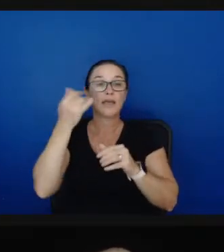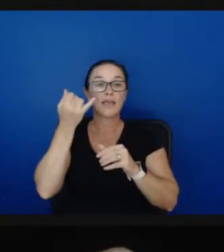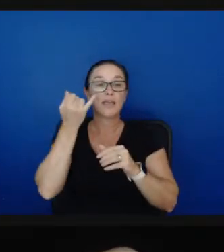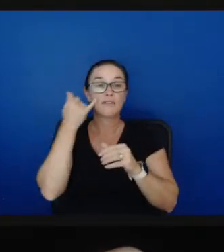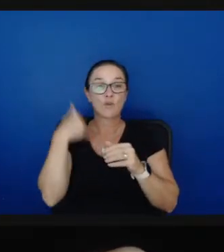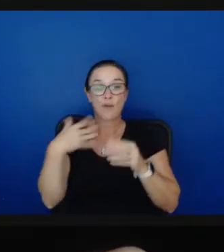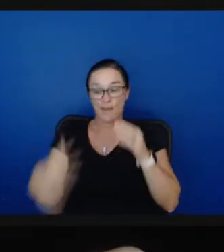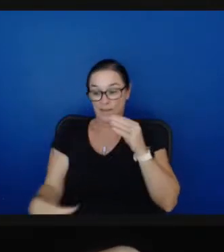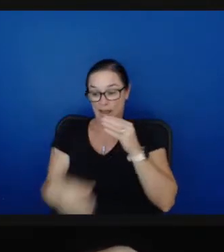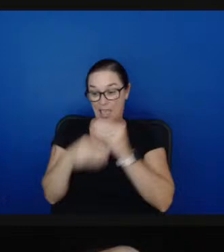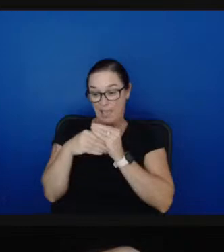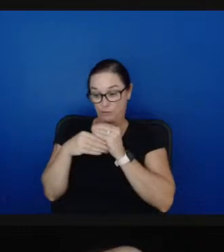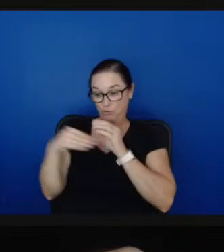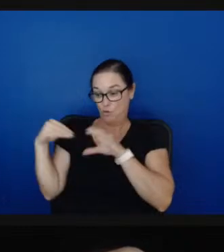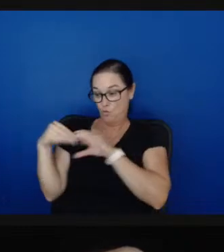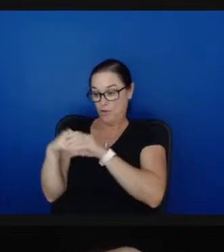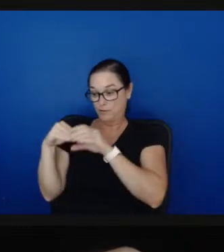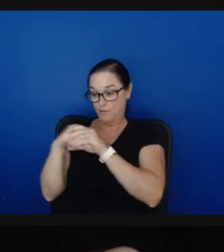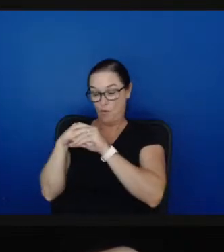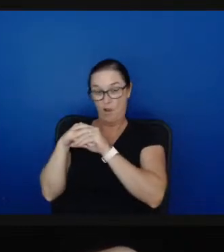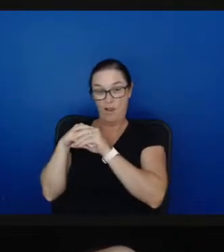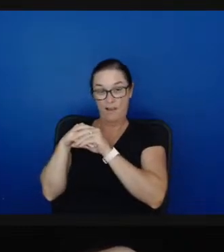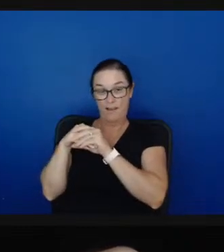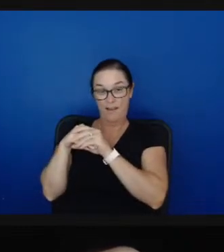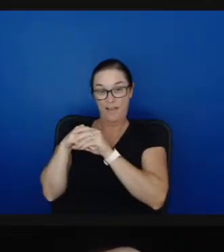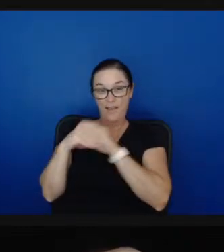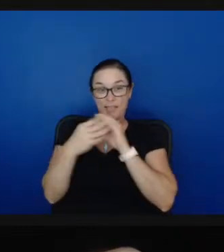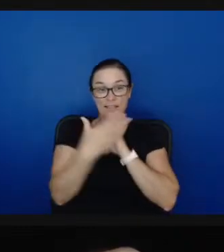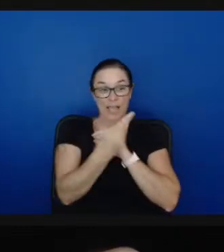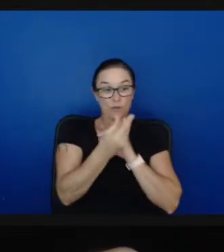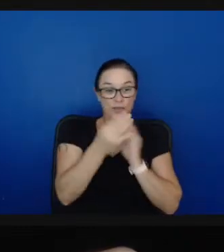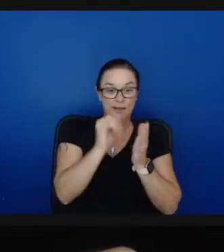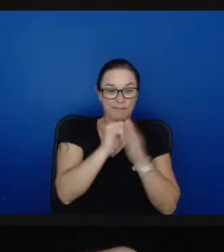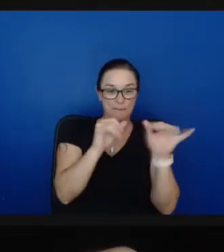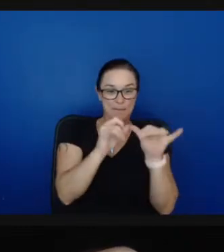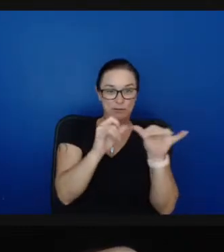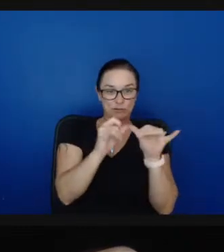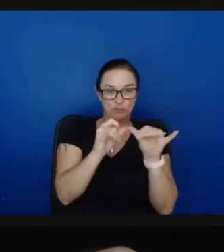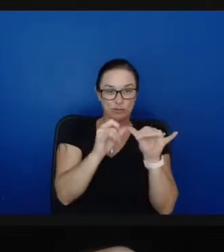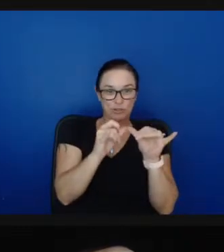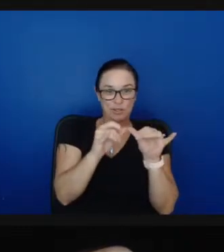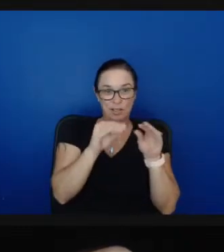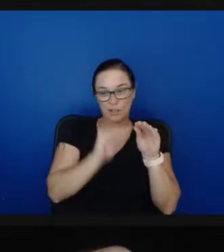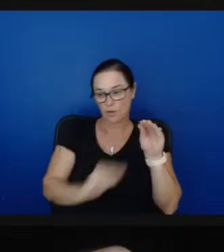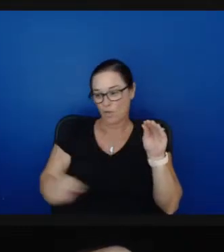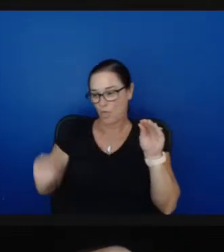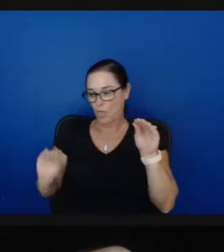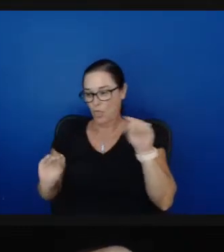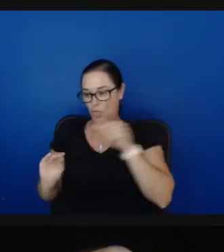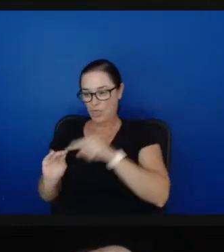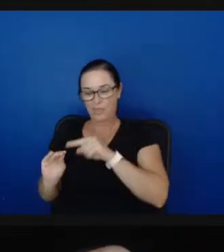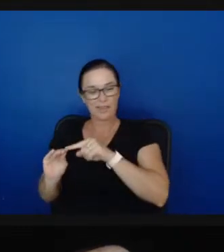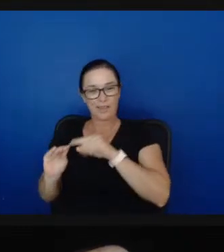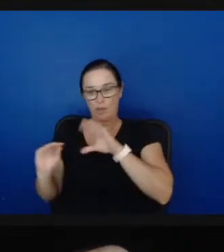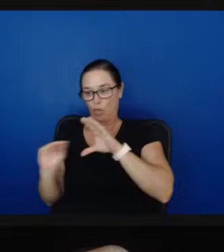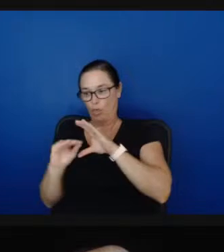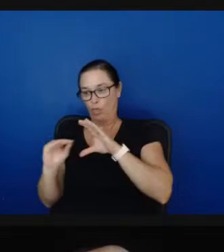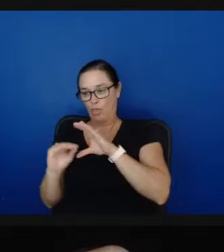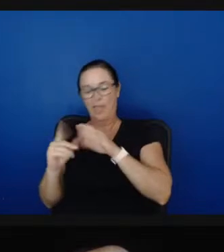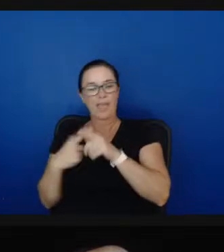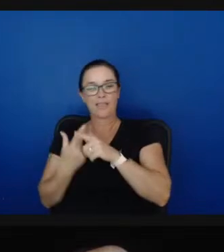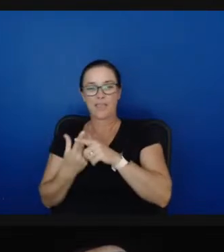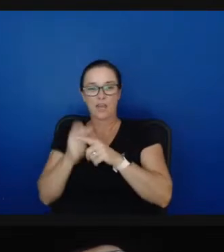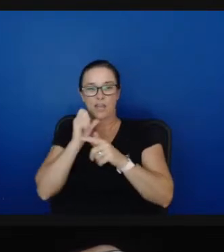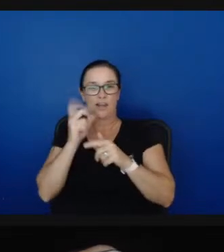that's outside of it, to the other side of that measurement stick, it's basically outside the ruler, then we're not capturing the full motion of